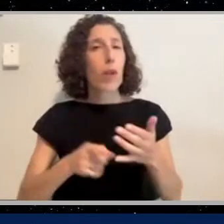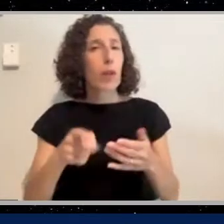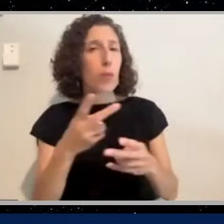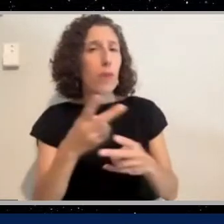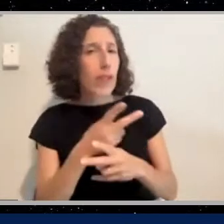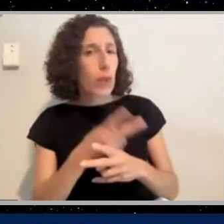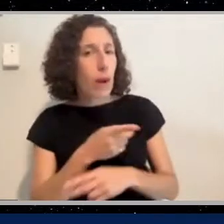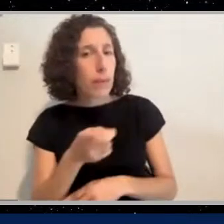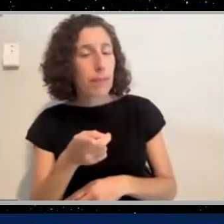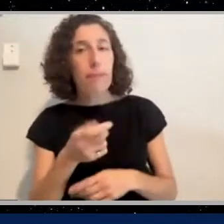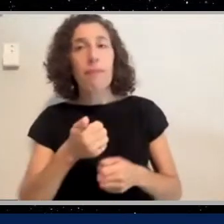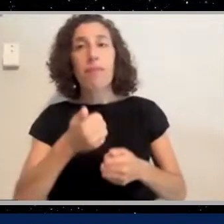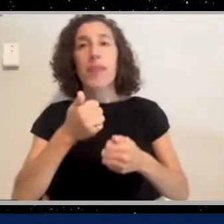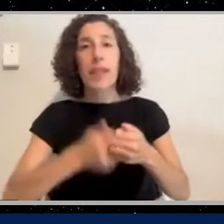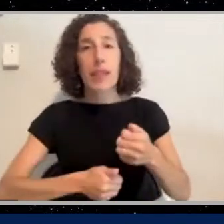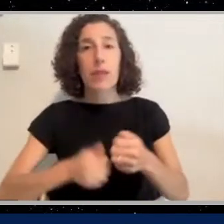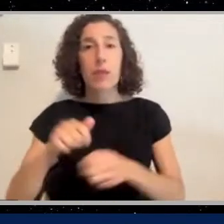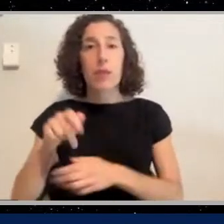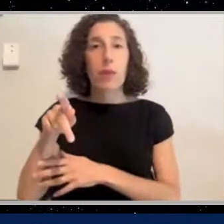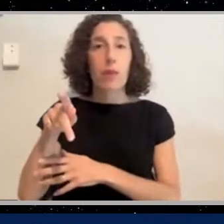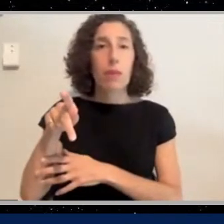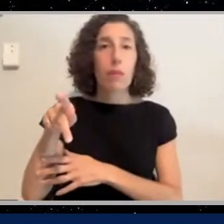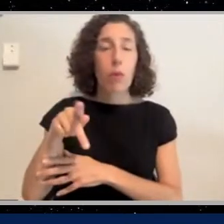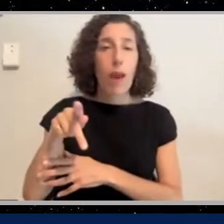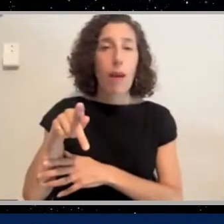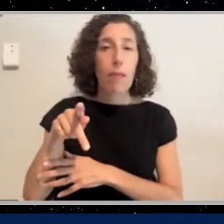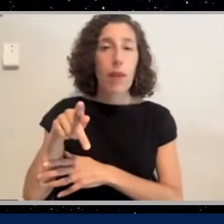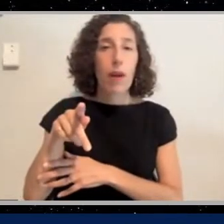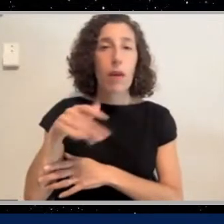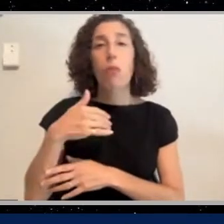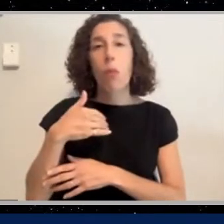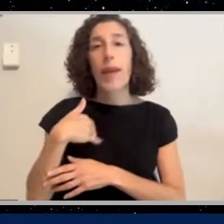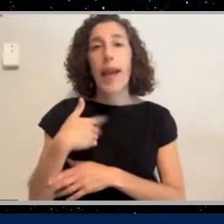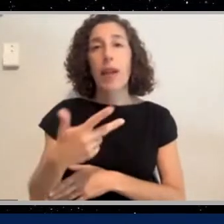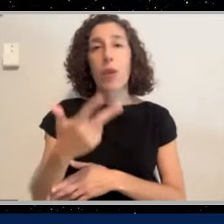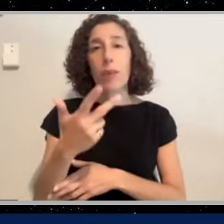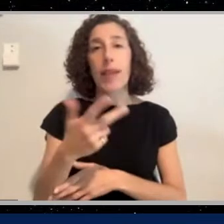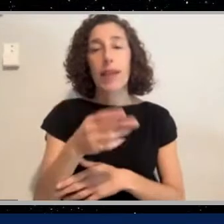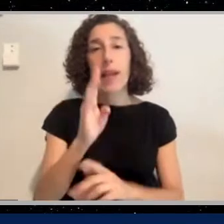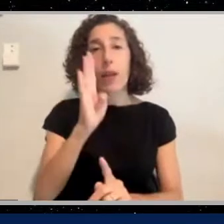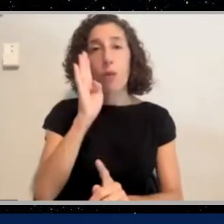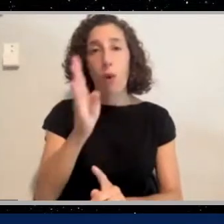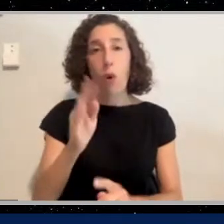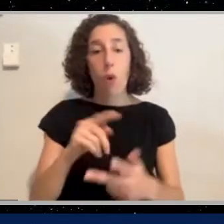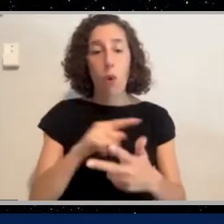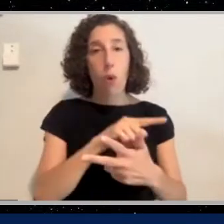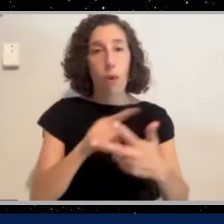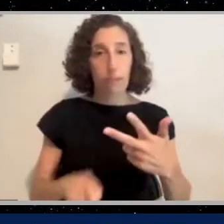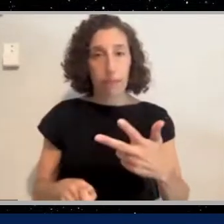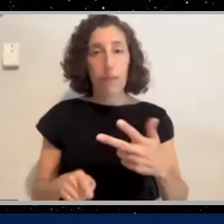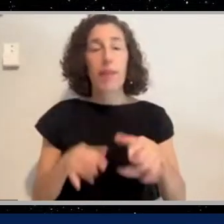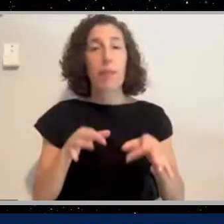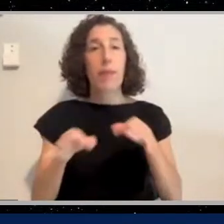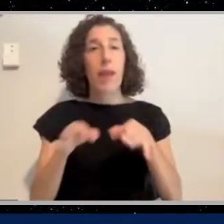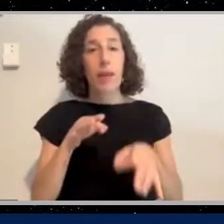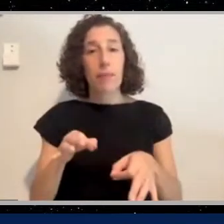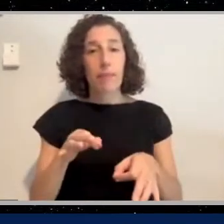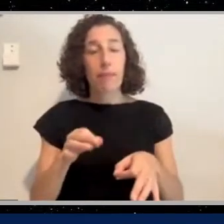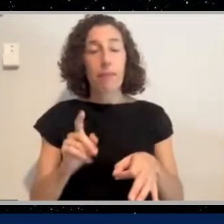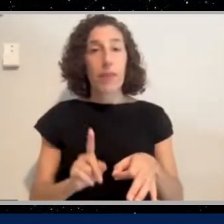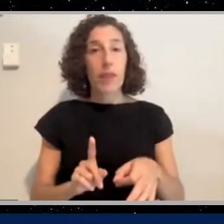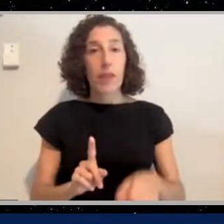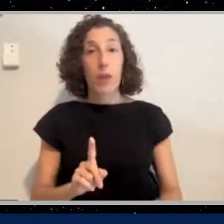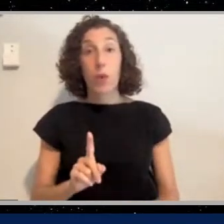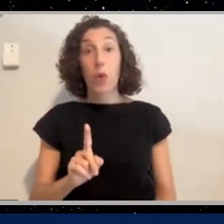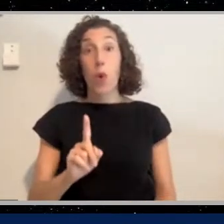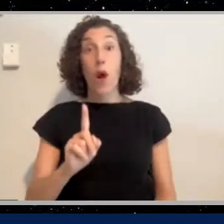each of the parabolas, we did about 3 of them in a row. So when you're going up, you're laying on the ground, staring up at the